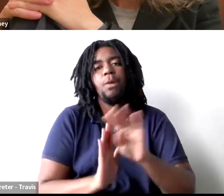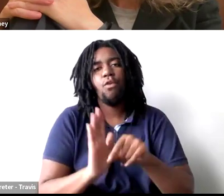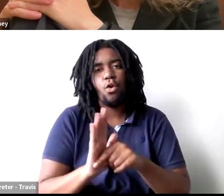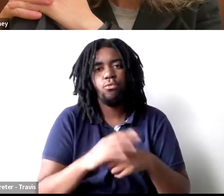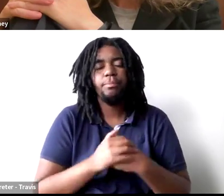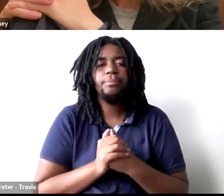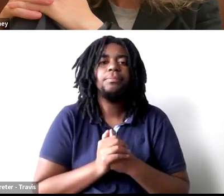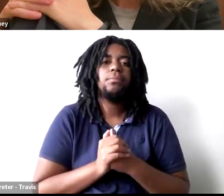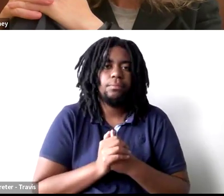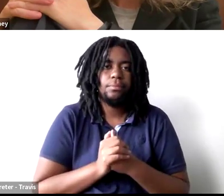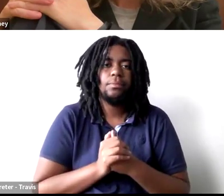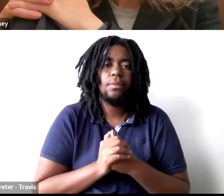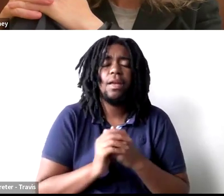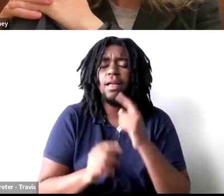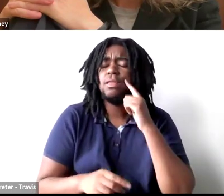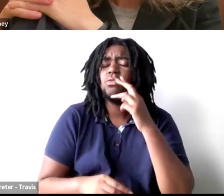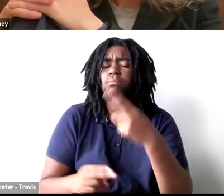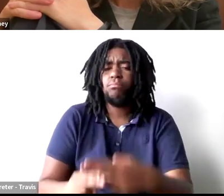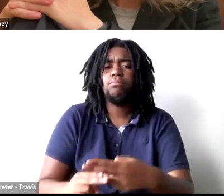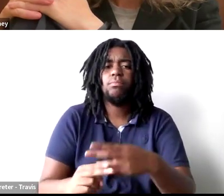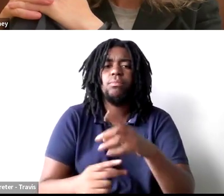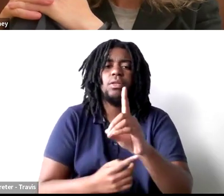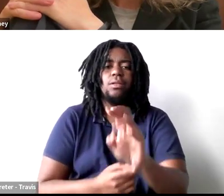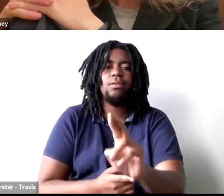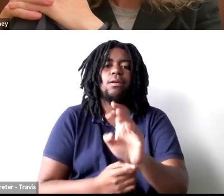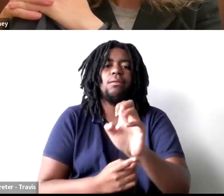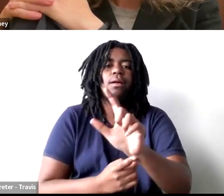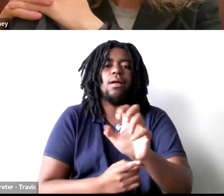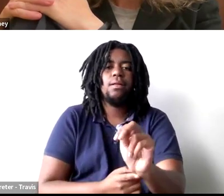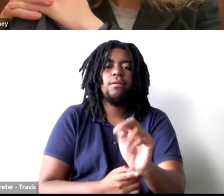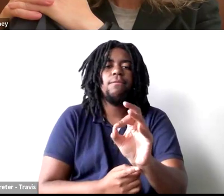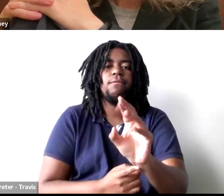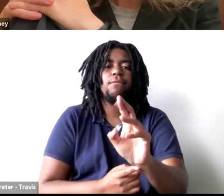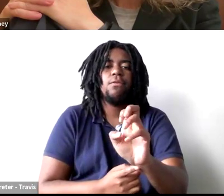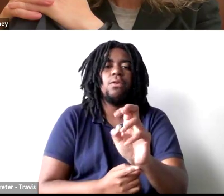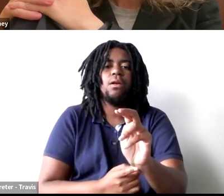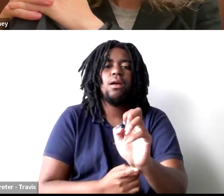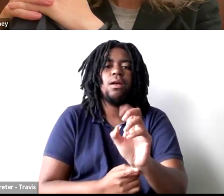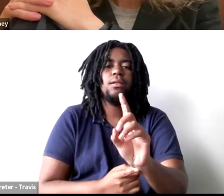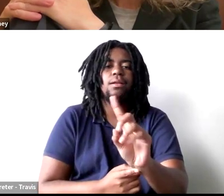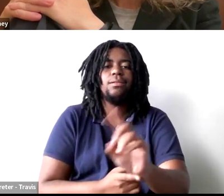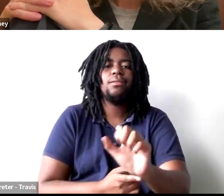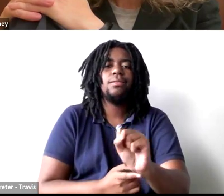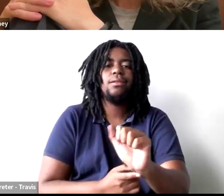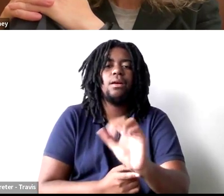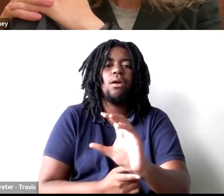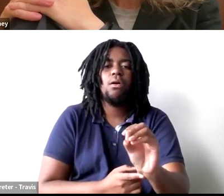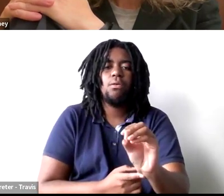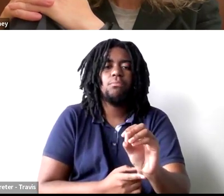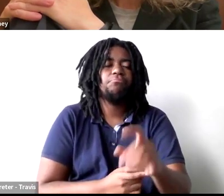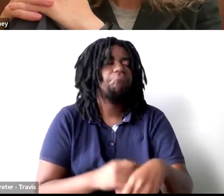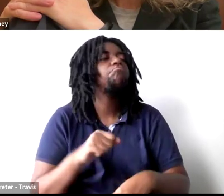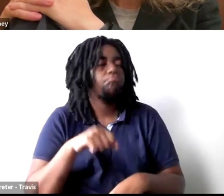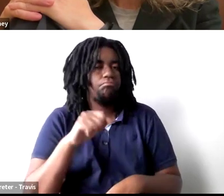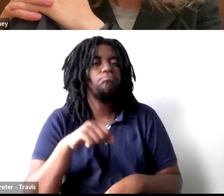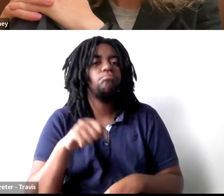also, I think you referenced Dr. Ellen Fernandez Sacco. Yes. We've all looked at, and of